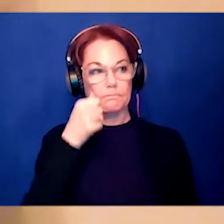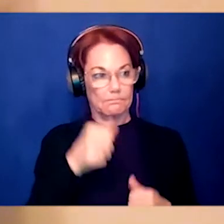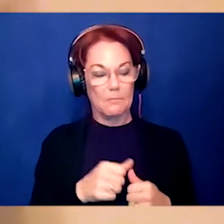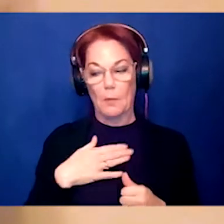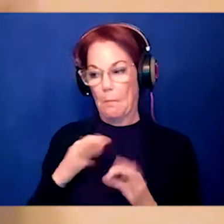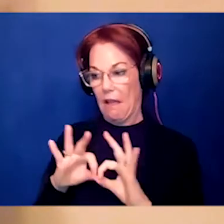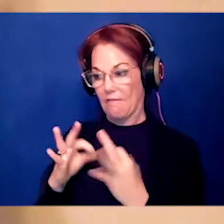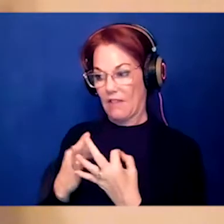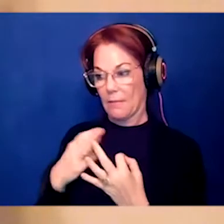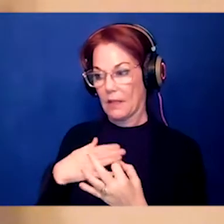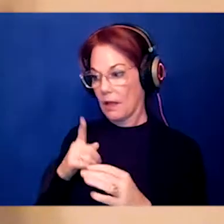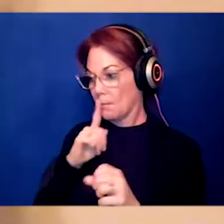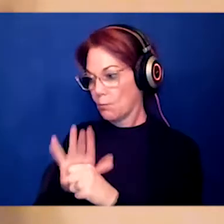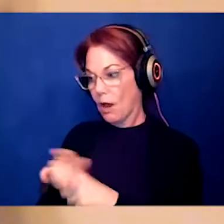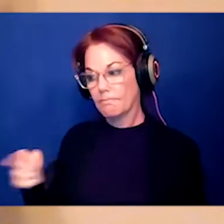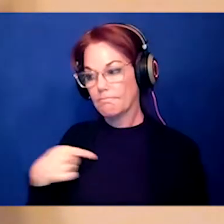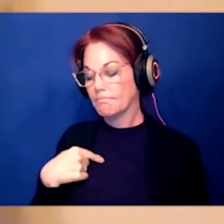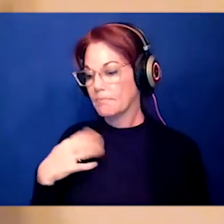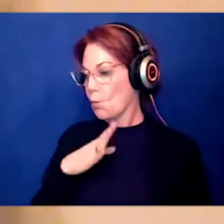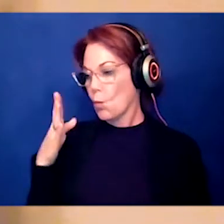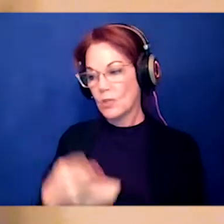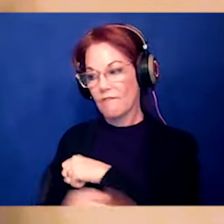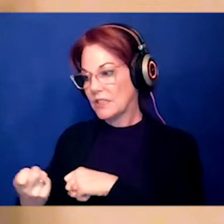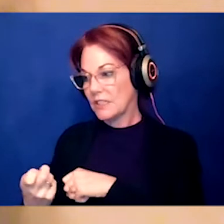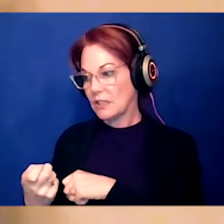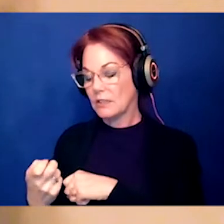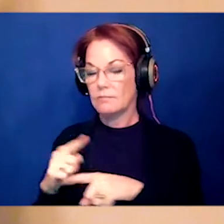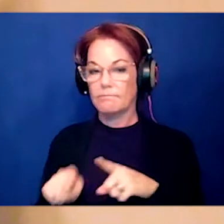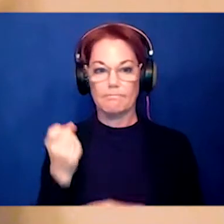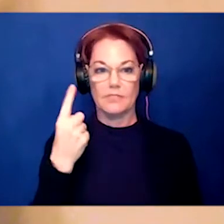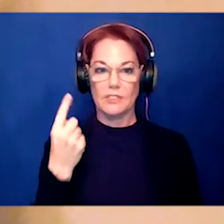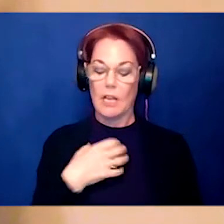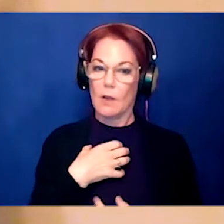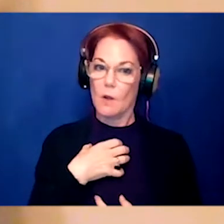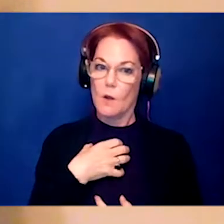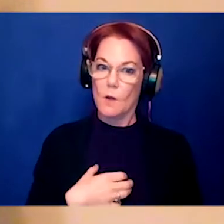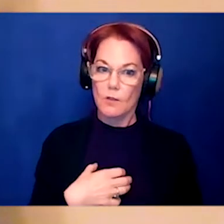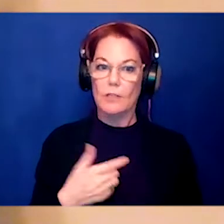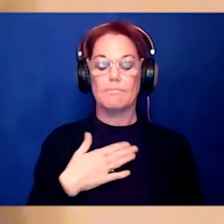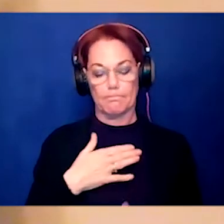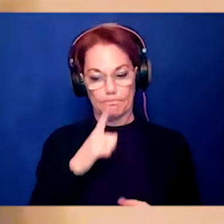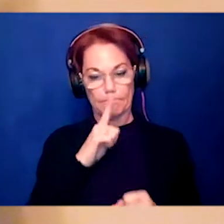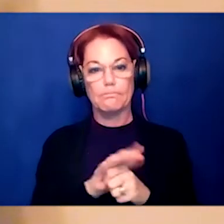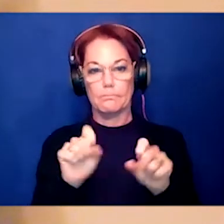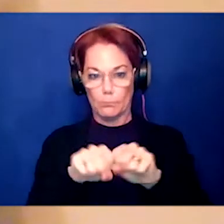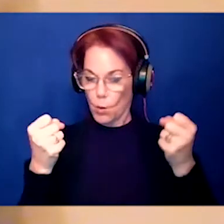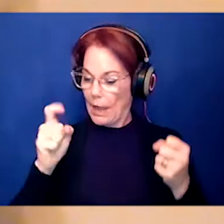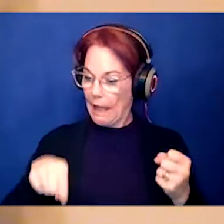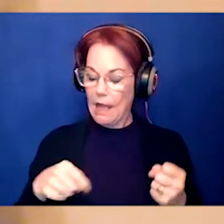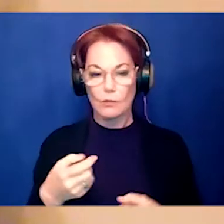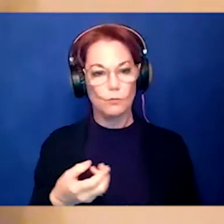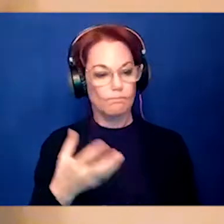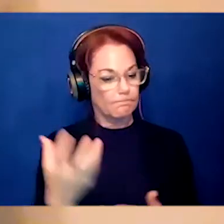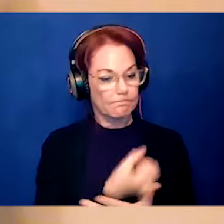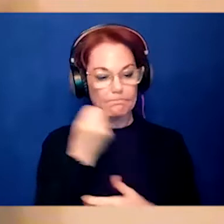my parents, I would never steal, but hunger made me break my promise. But even after Rwandan security guard